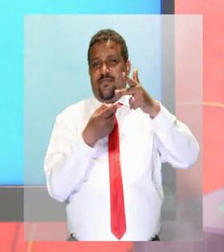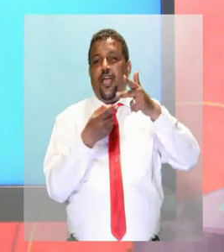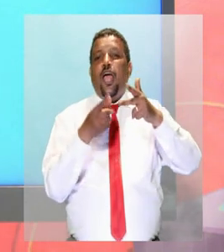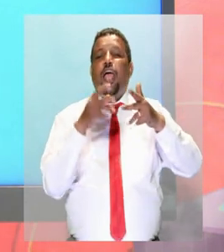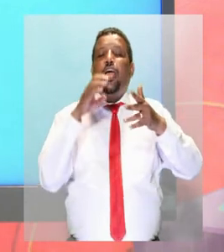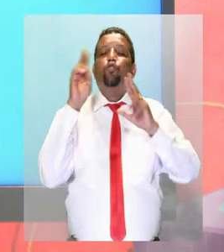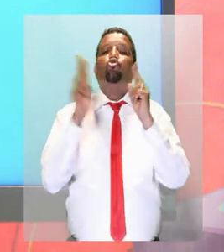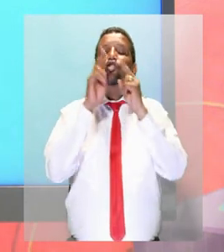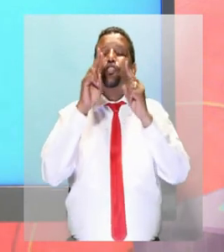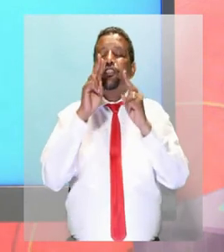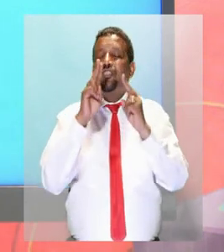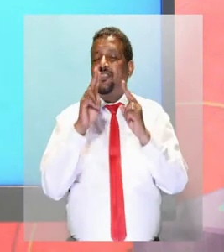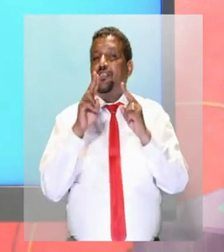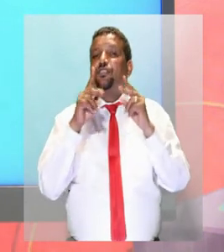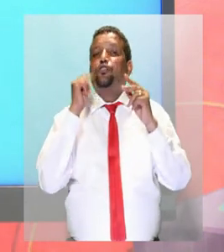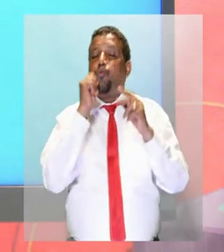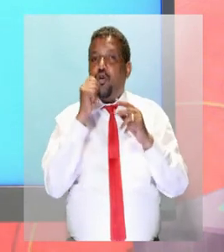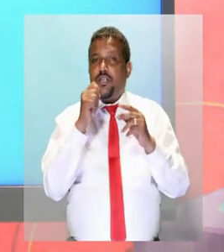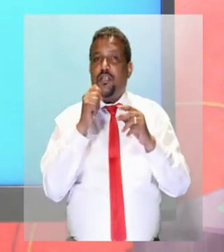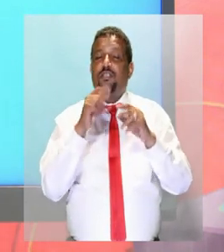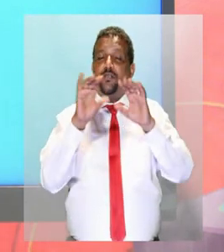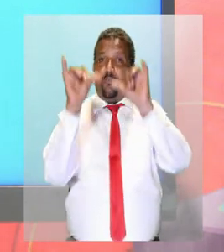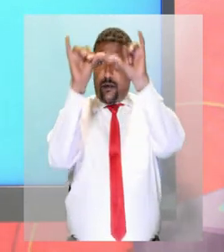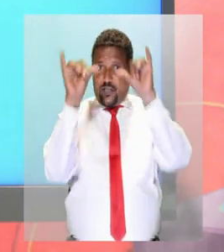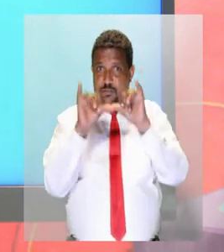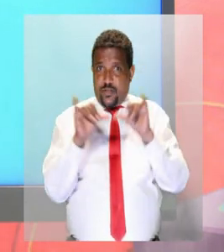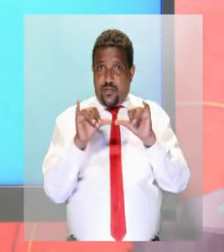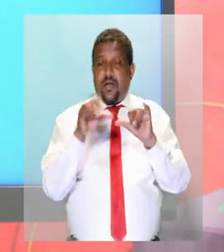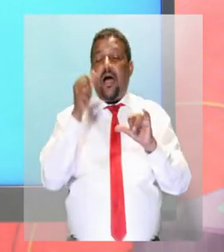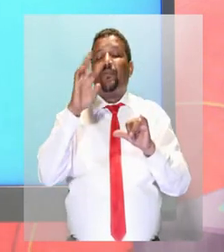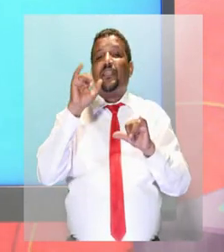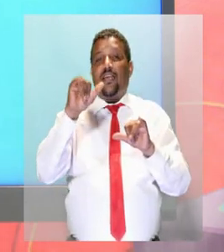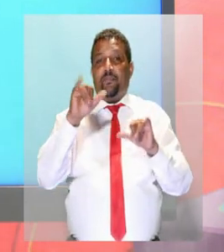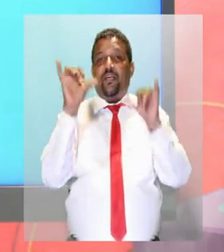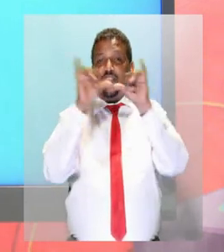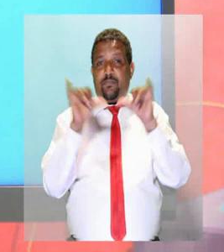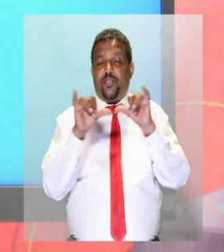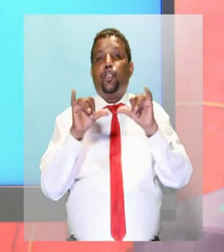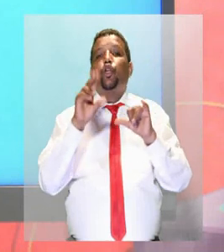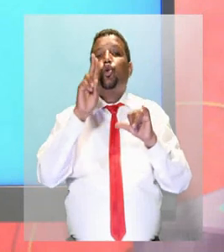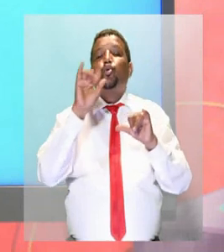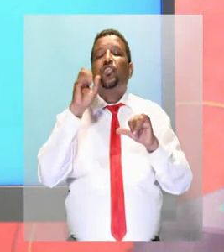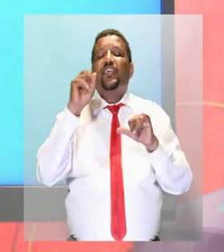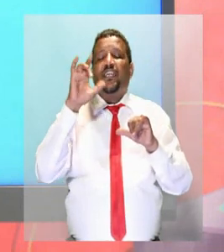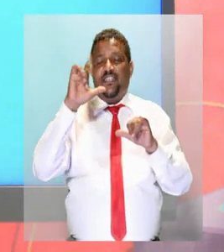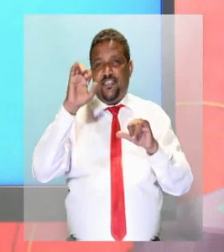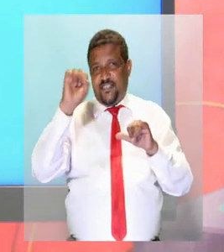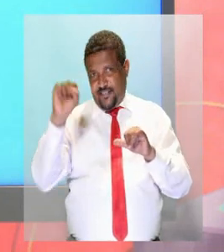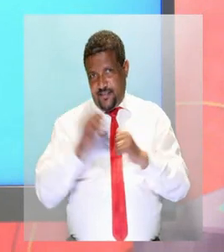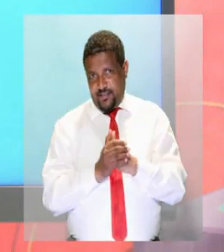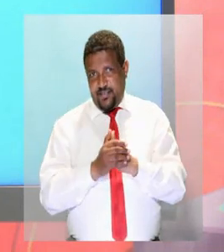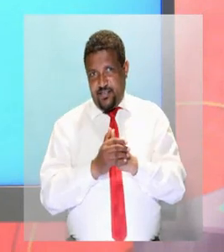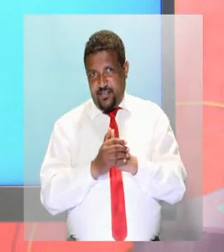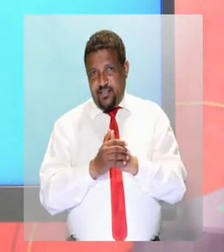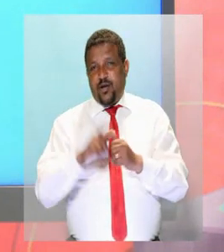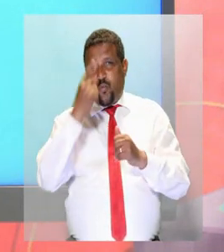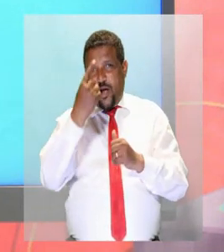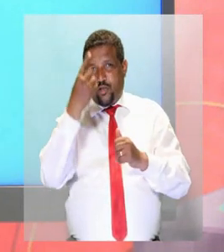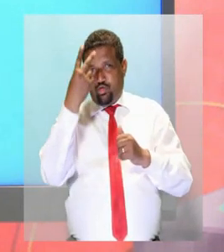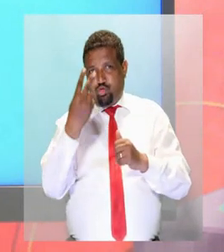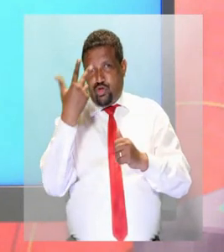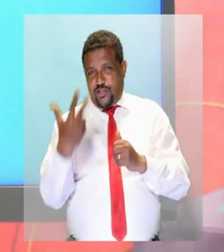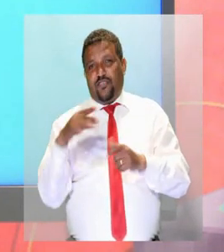states that utility is measurable by an arbitrary unit of measurement called utils in the form of 1, 2,